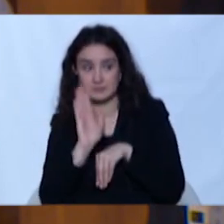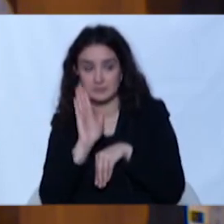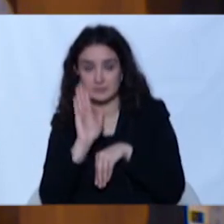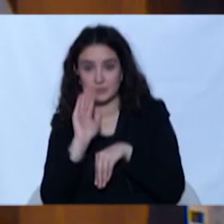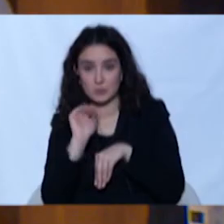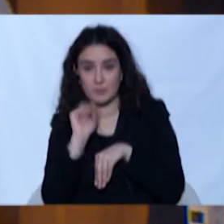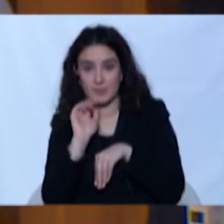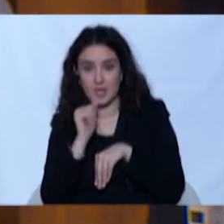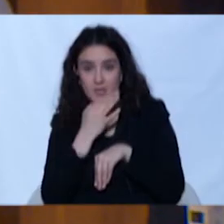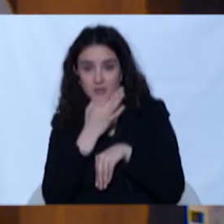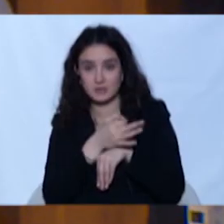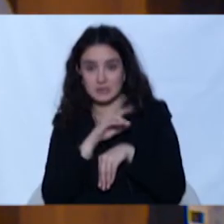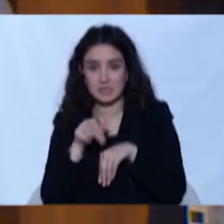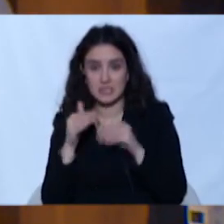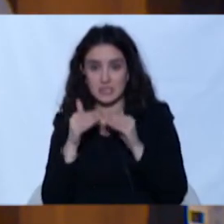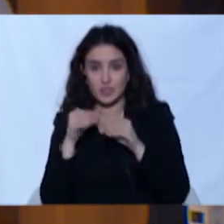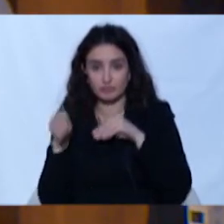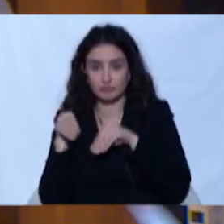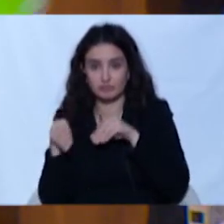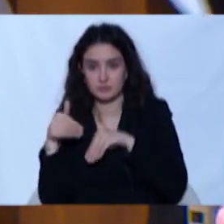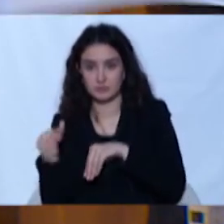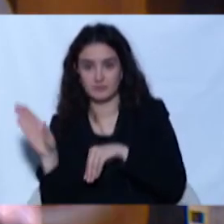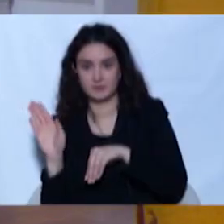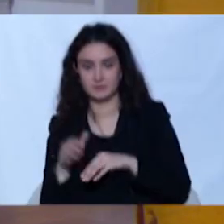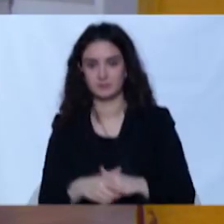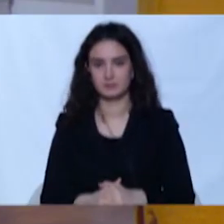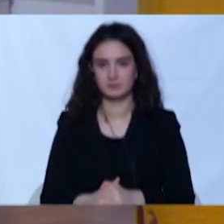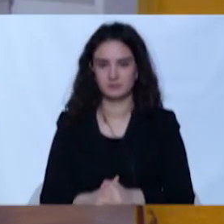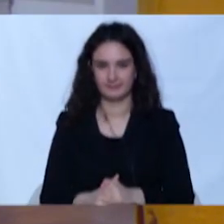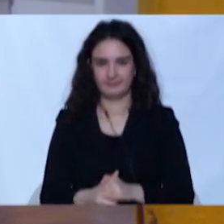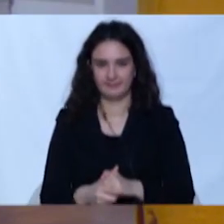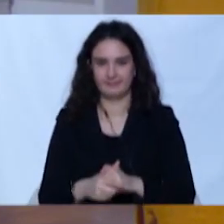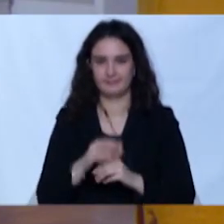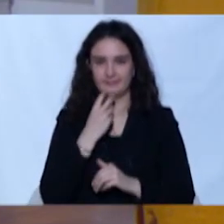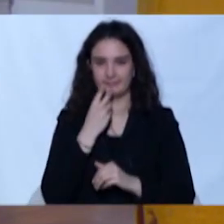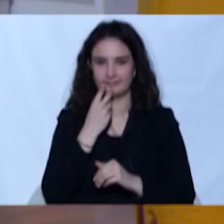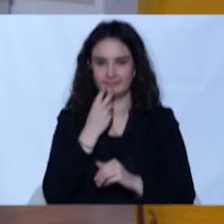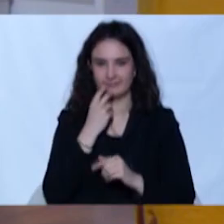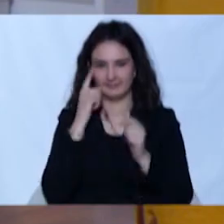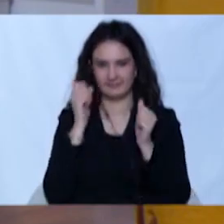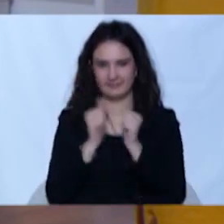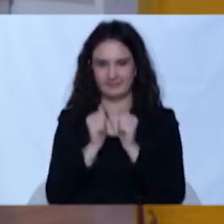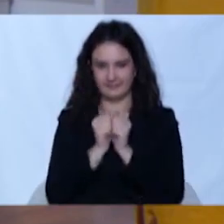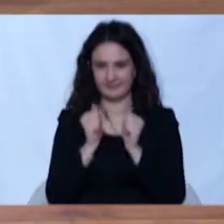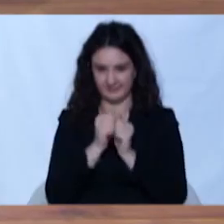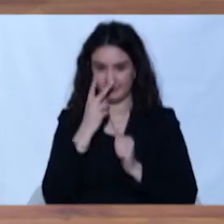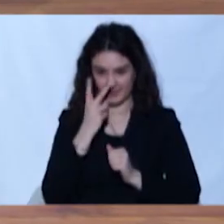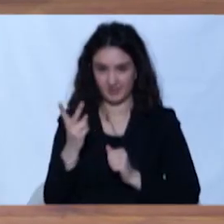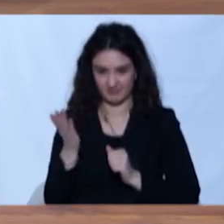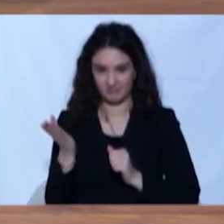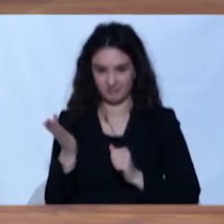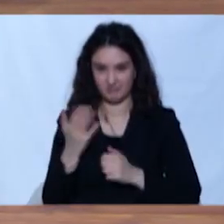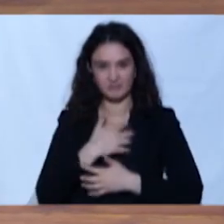to the mouse and went to his house. "Silly old gruffalo, now you see,